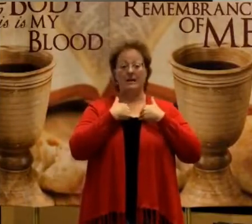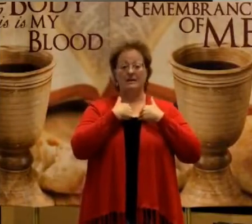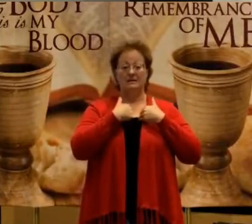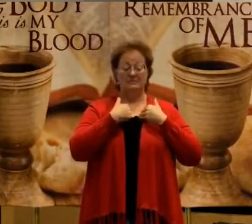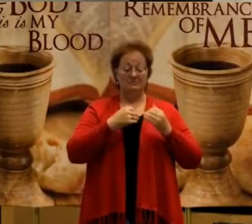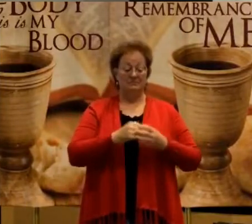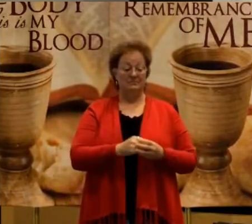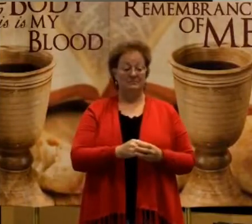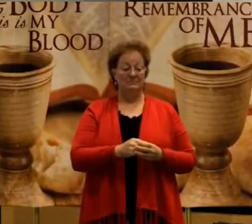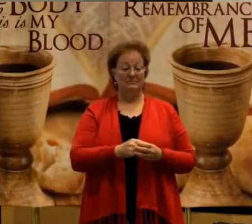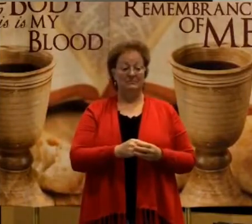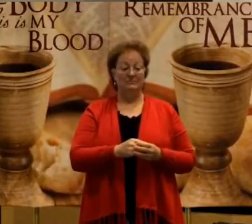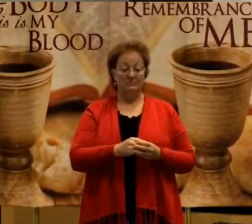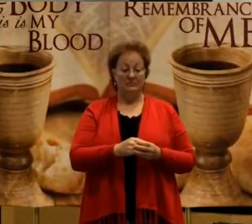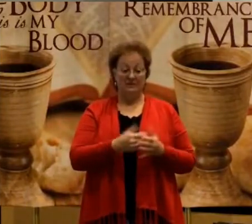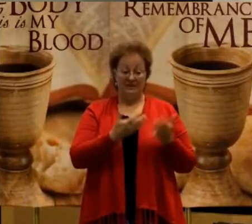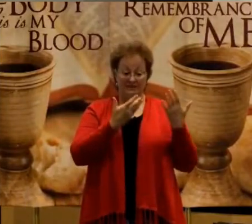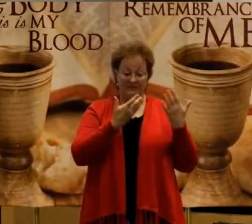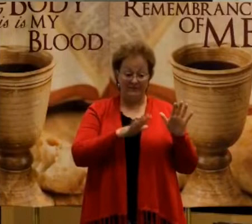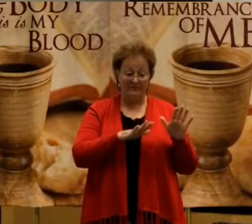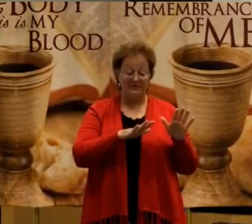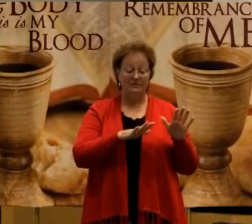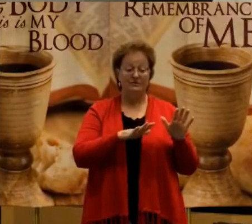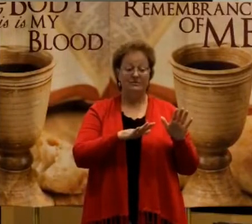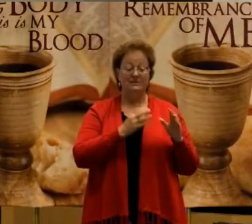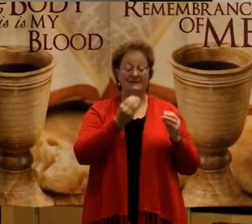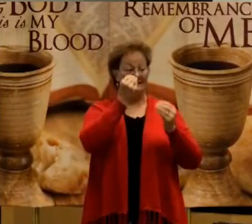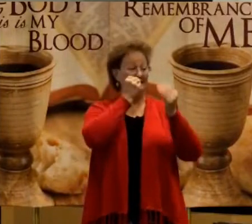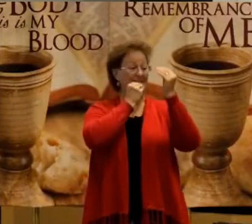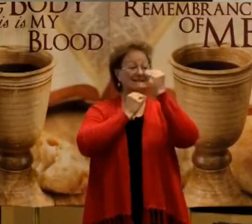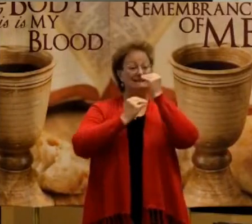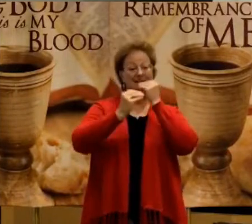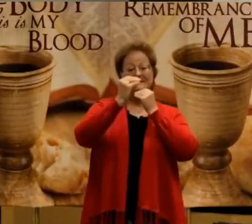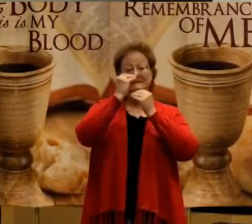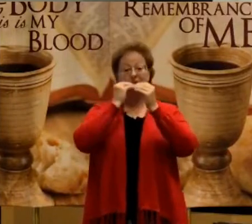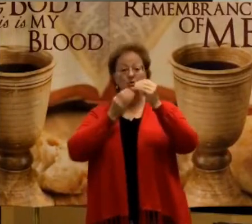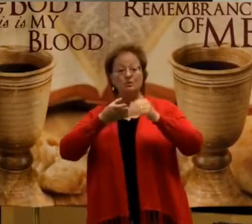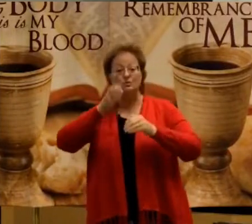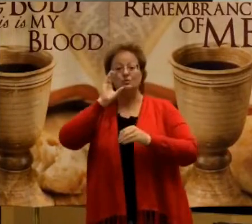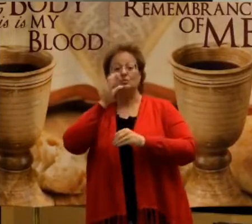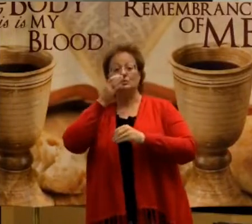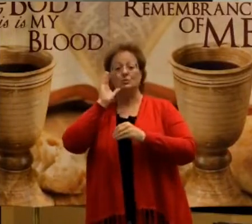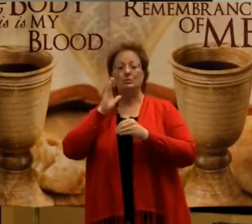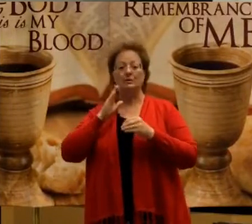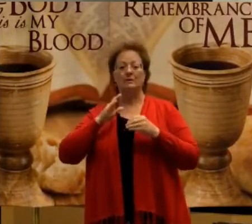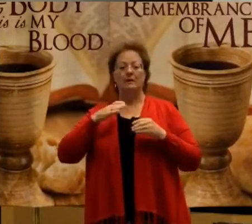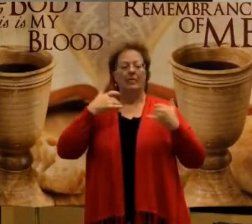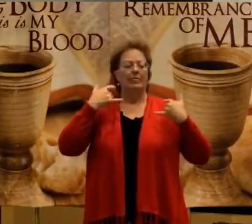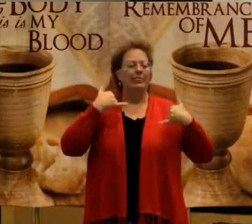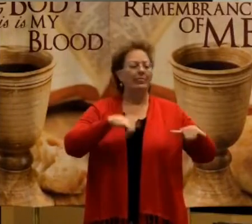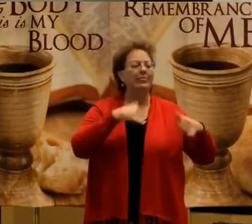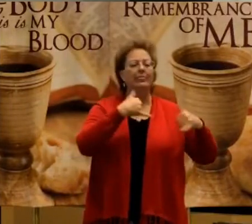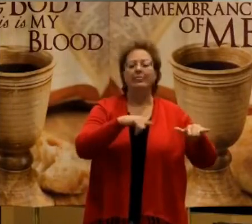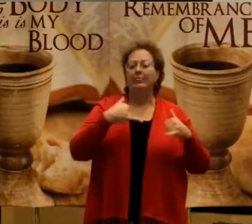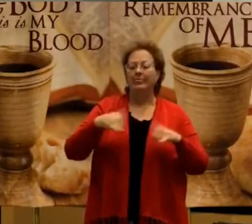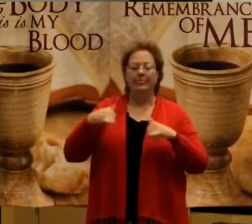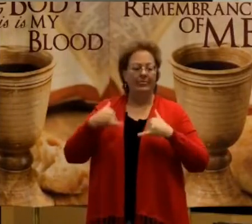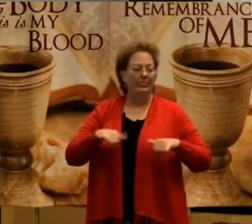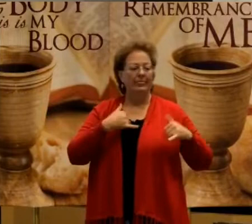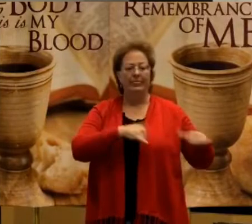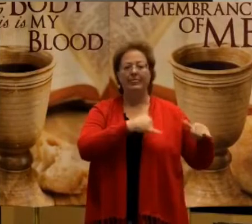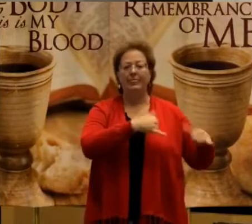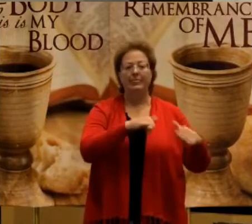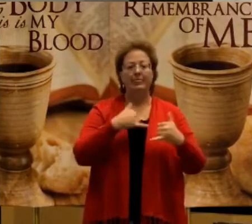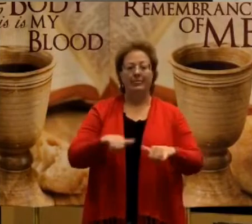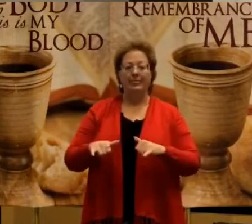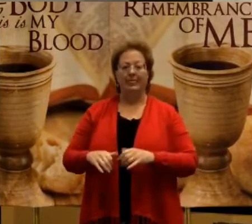fellowship offerings. Afterward, they sat down to eat and drink and got up to indulge in revelry.